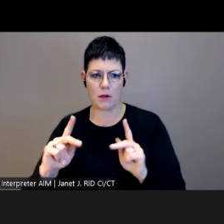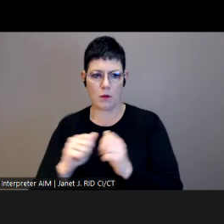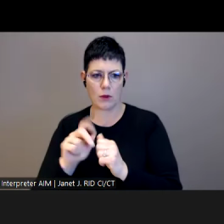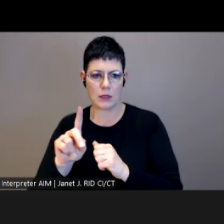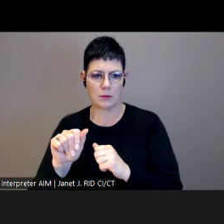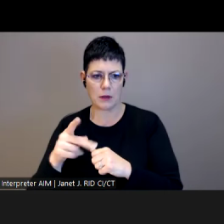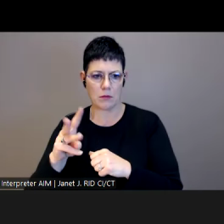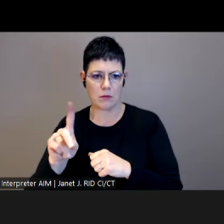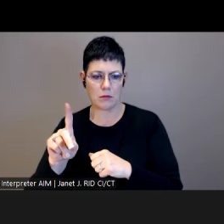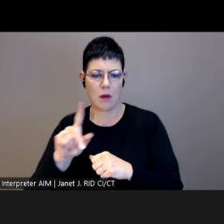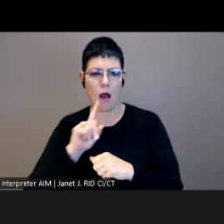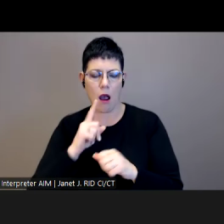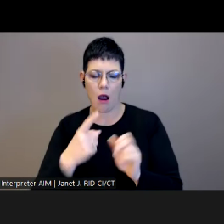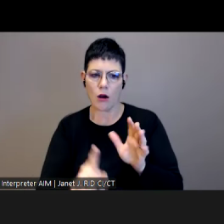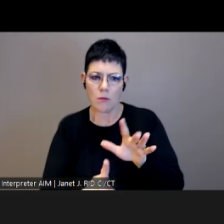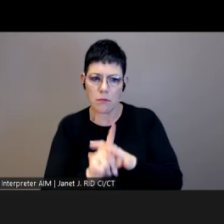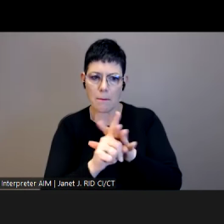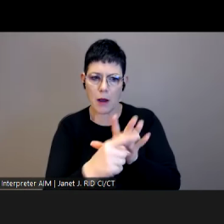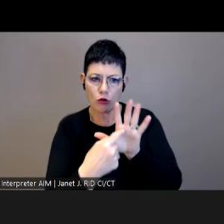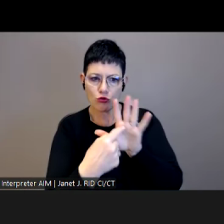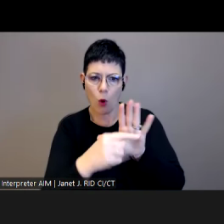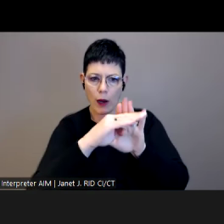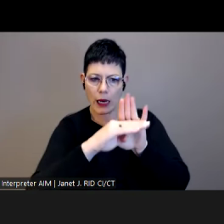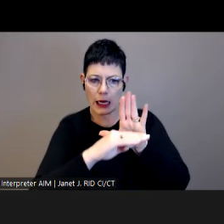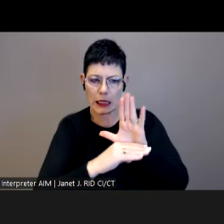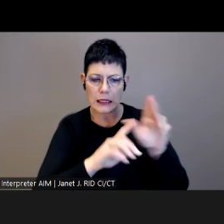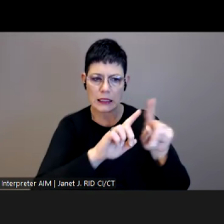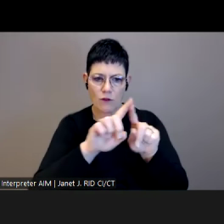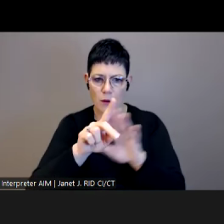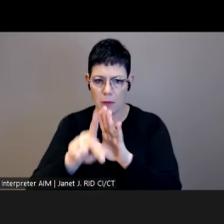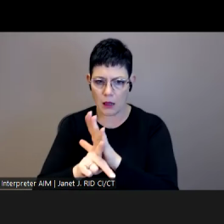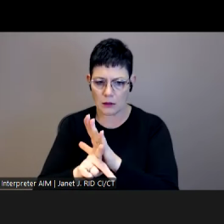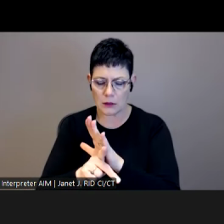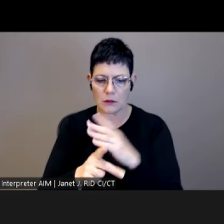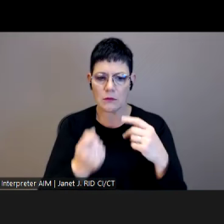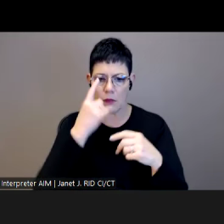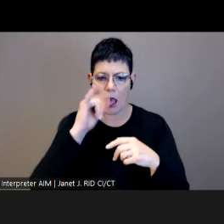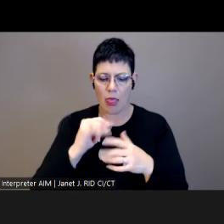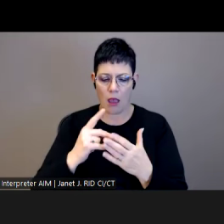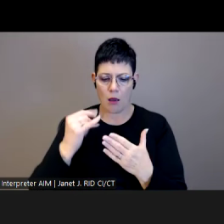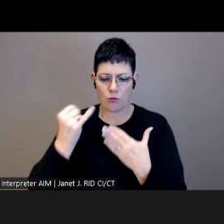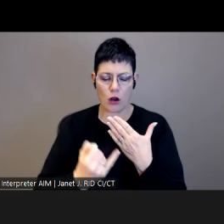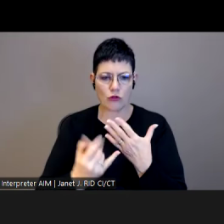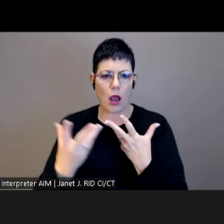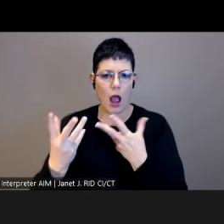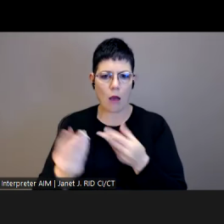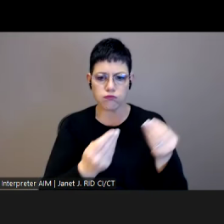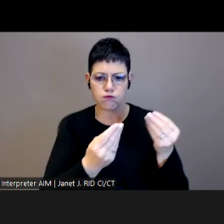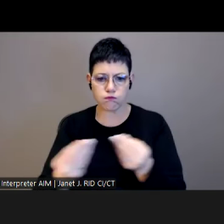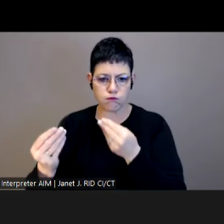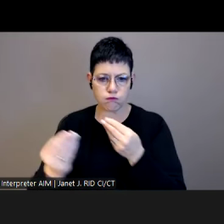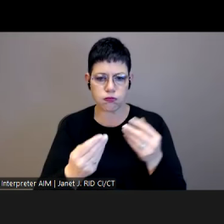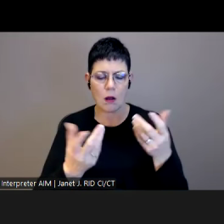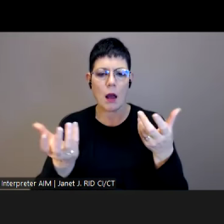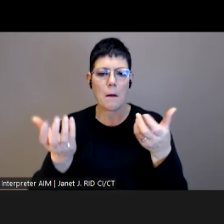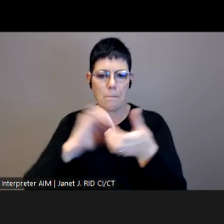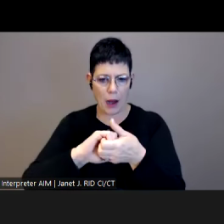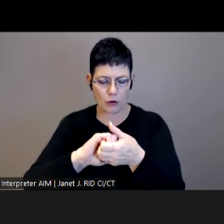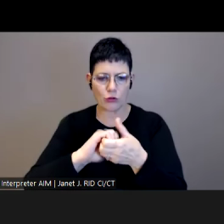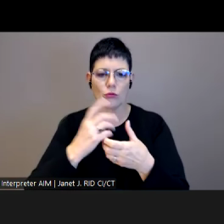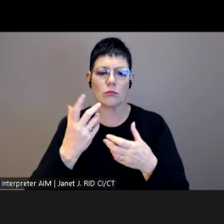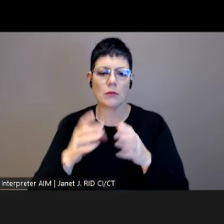disability policies and service systems. The project facilitates partnership development and collaboration